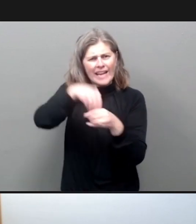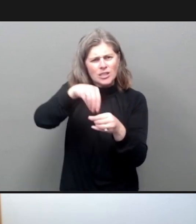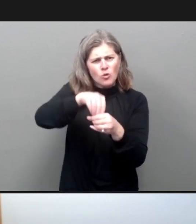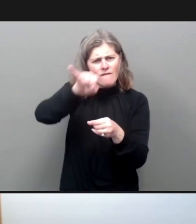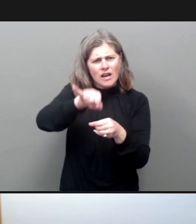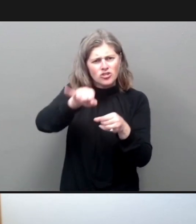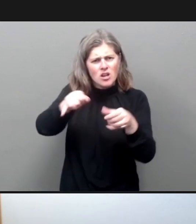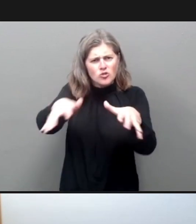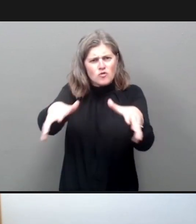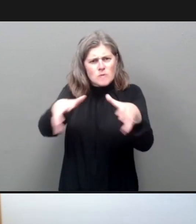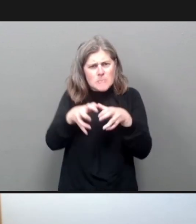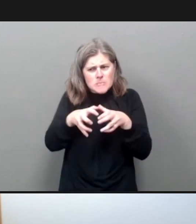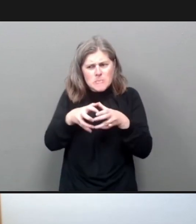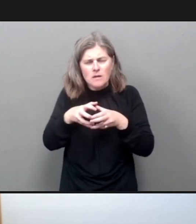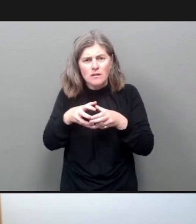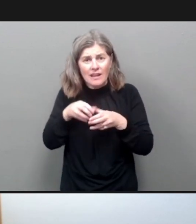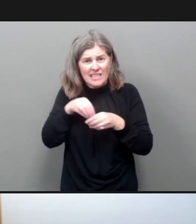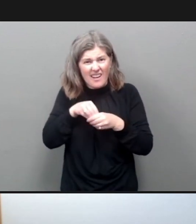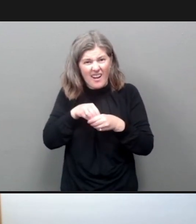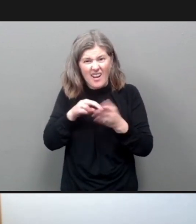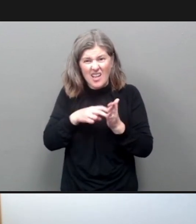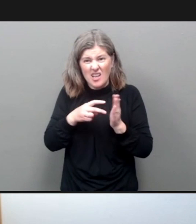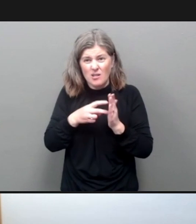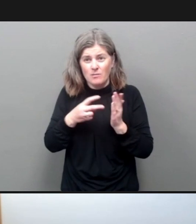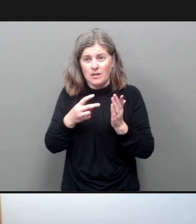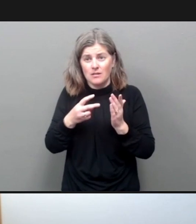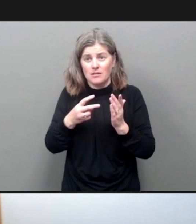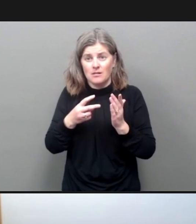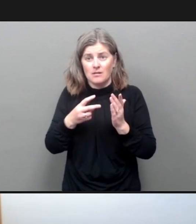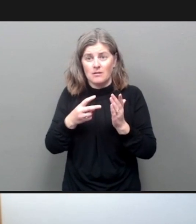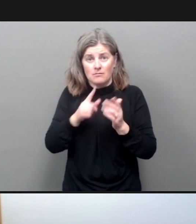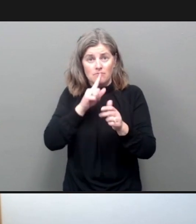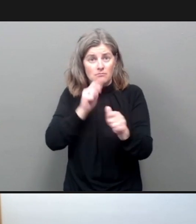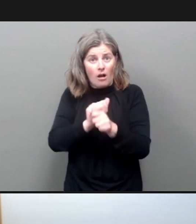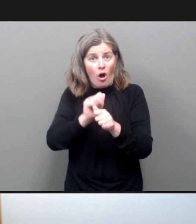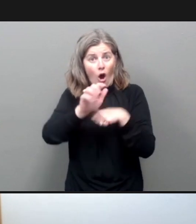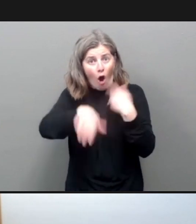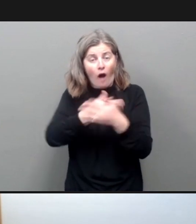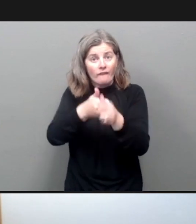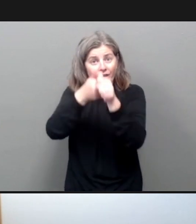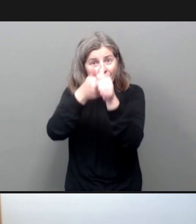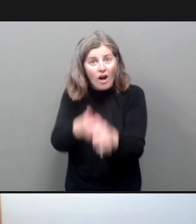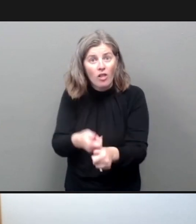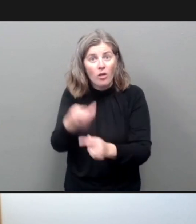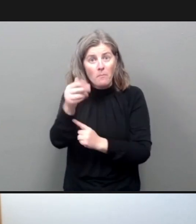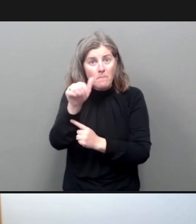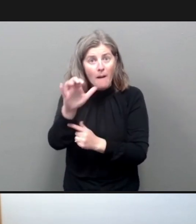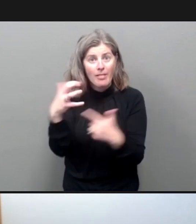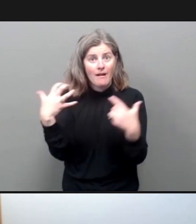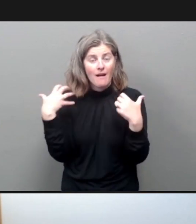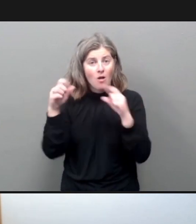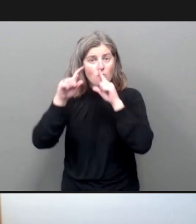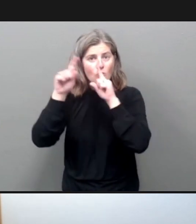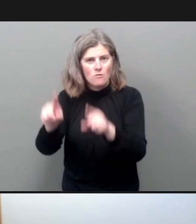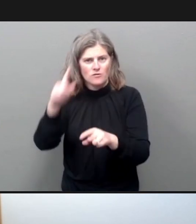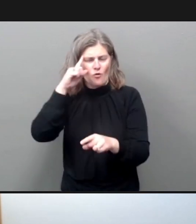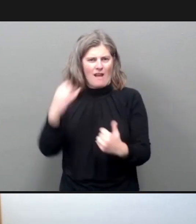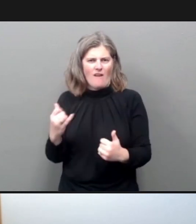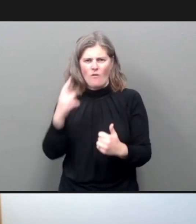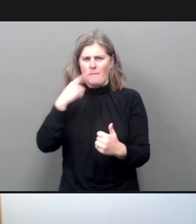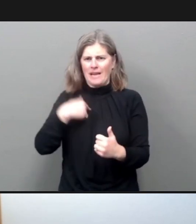the winter is like having everyone follow the actual public health orders we have right now. So to me, it's just